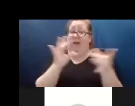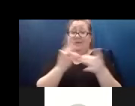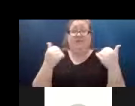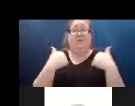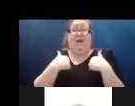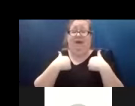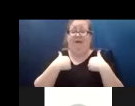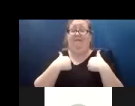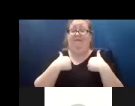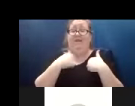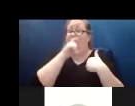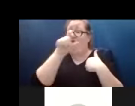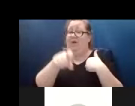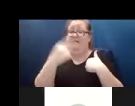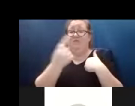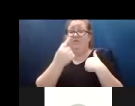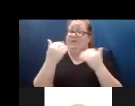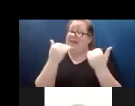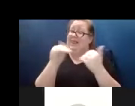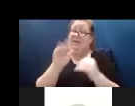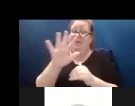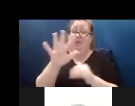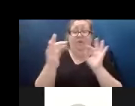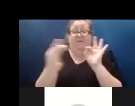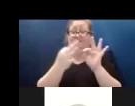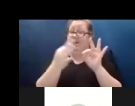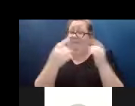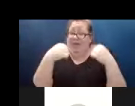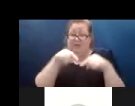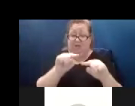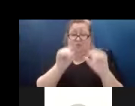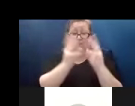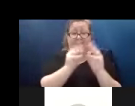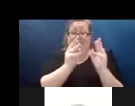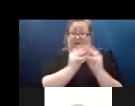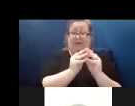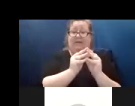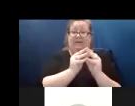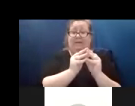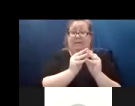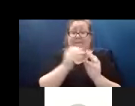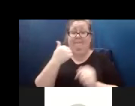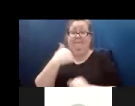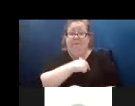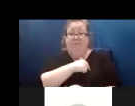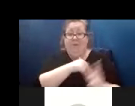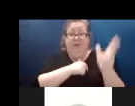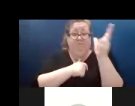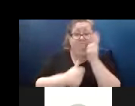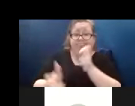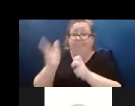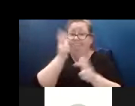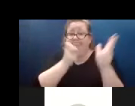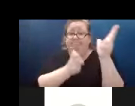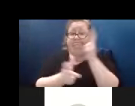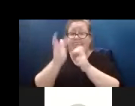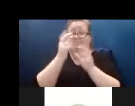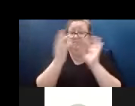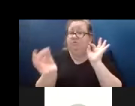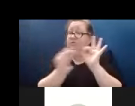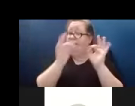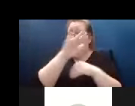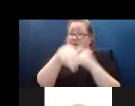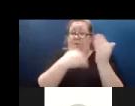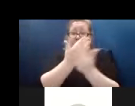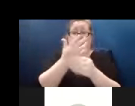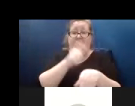You don't have to just limit your feedback to us during these meetings. We listen to it all. We